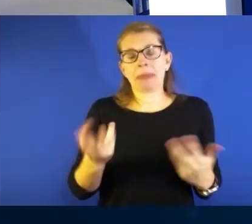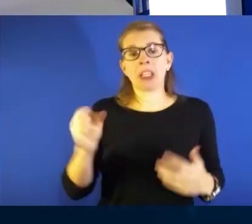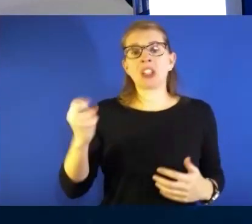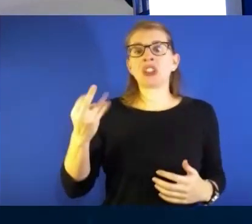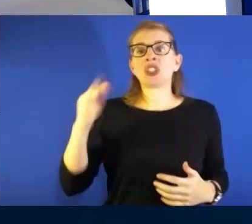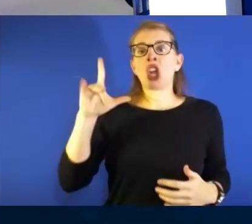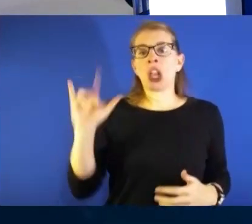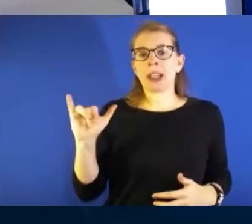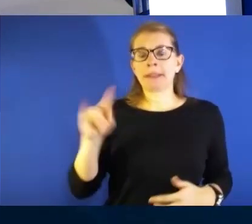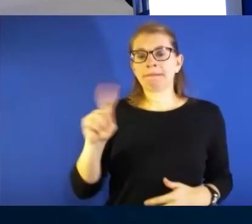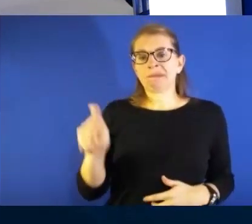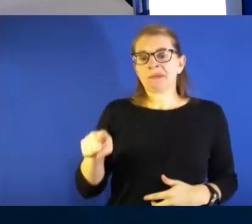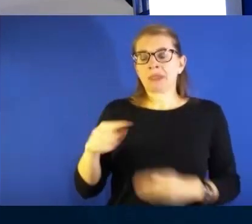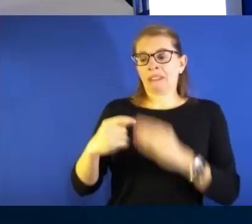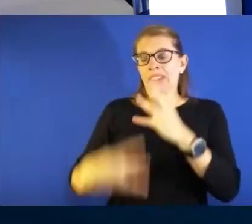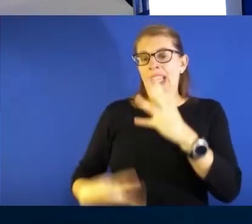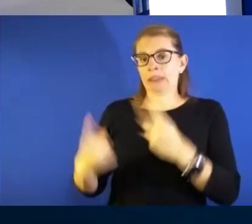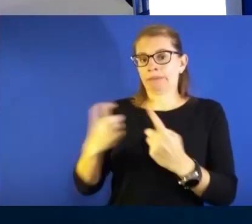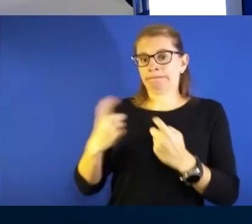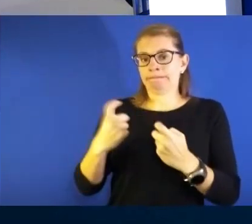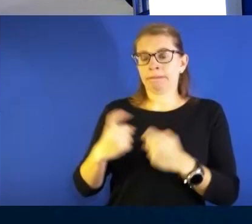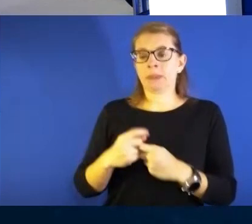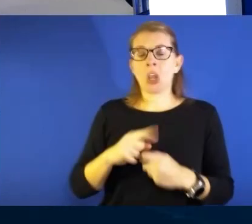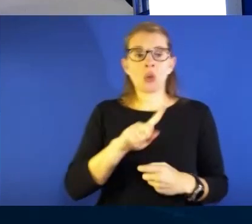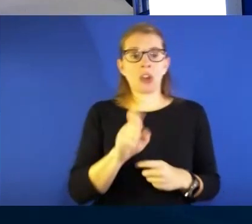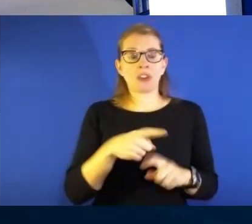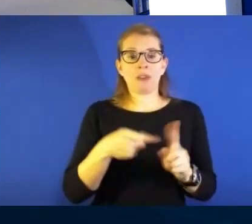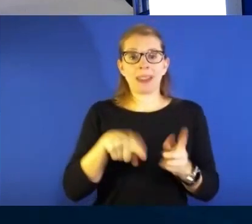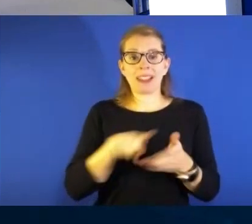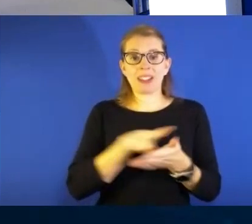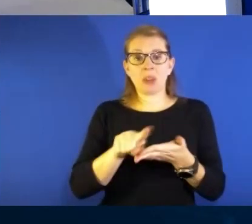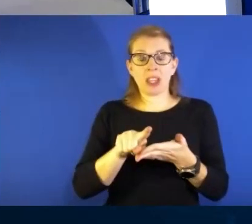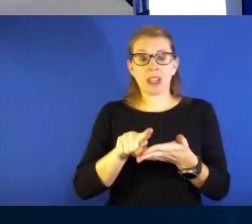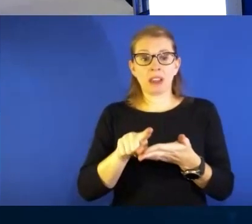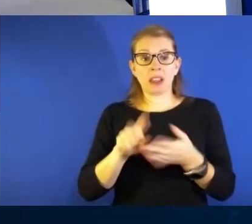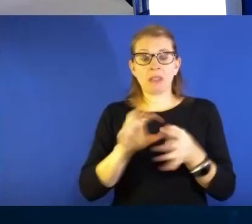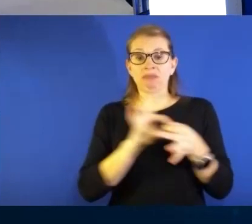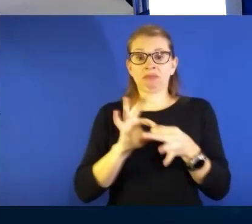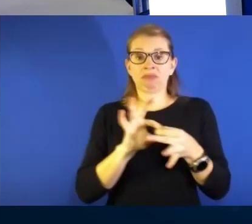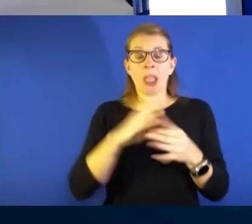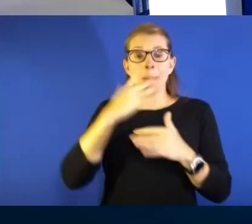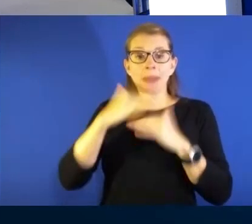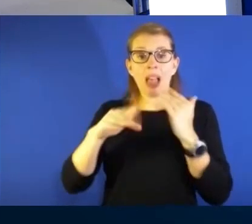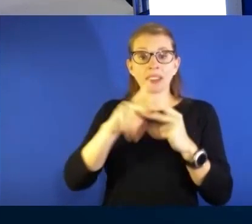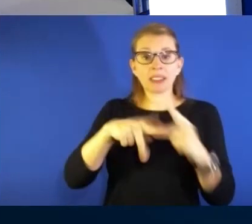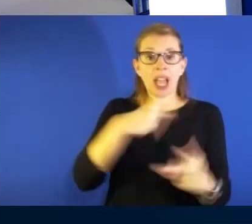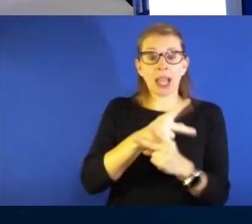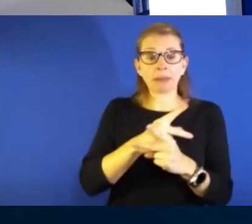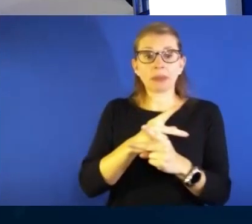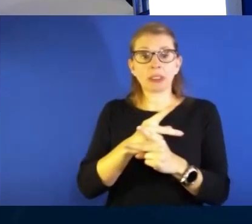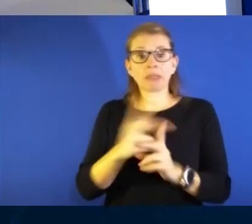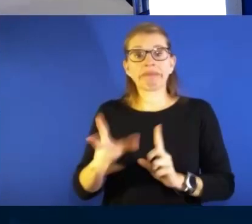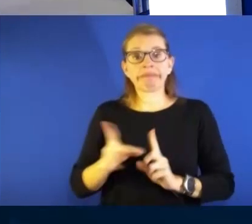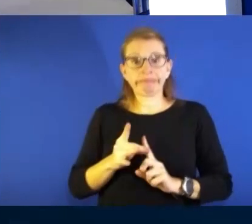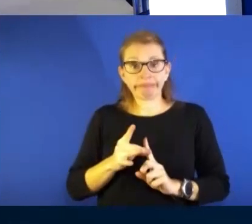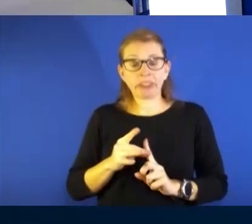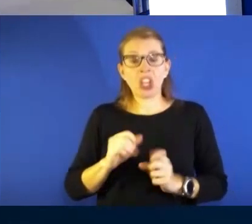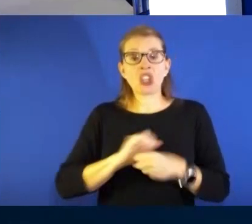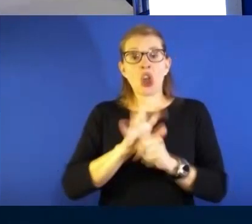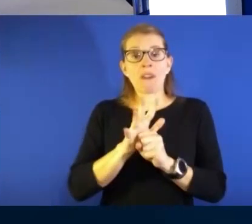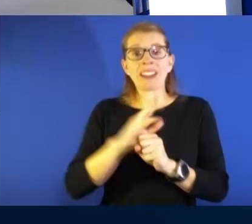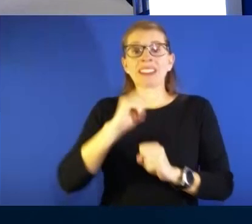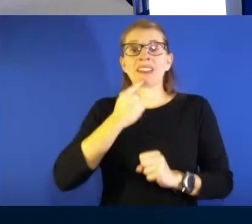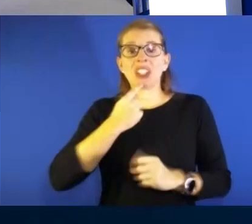feed this morning, and it happens to be one of our questions from the week. Any correlation between certain blood types and those who get COVID and have severe symptoms, need to be